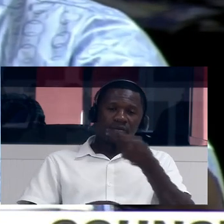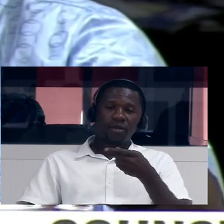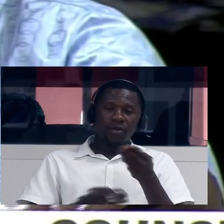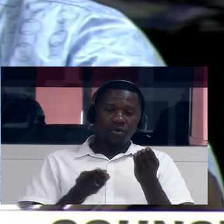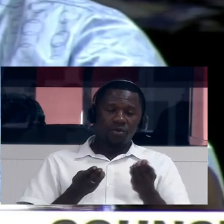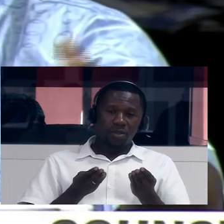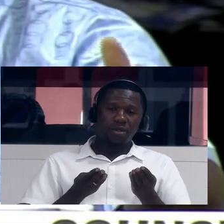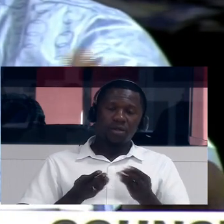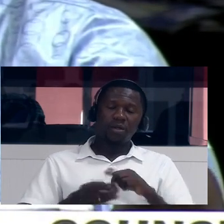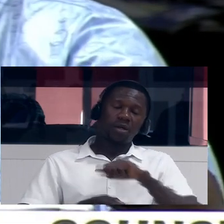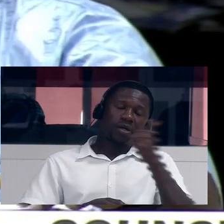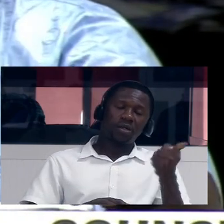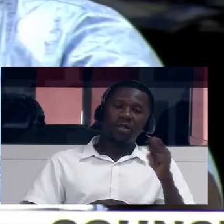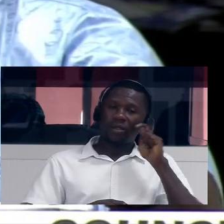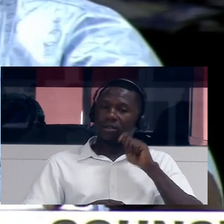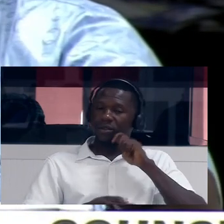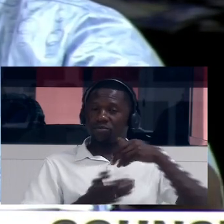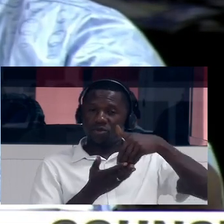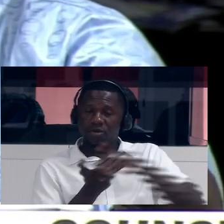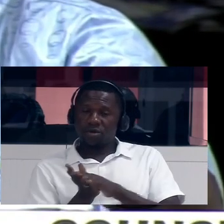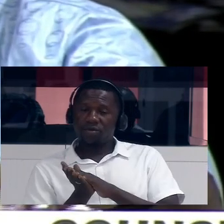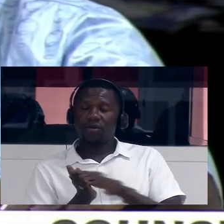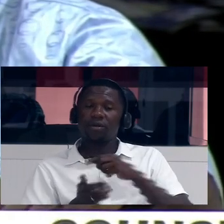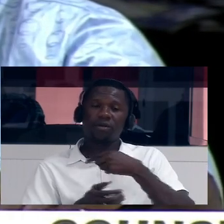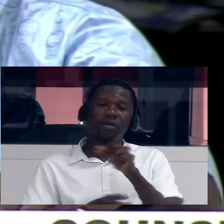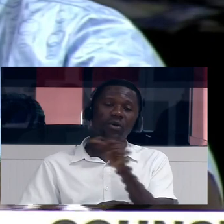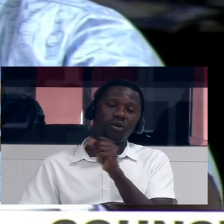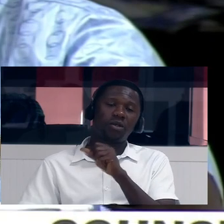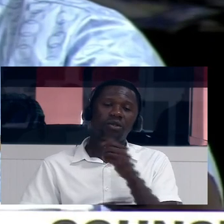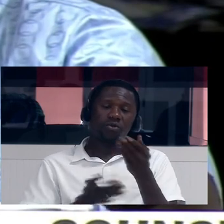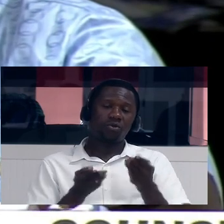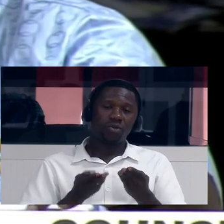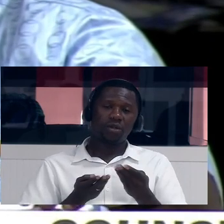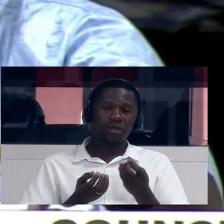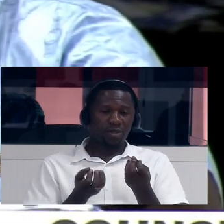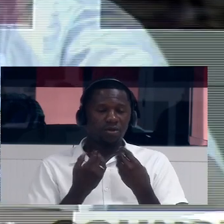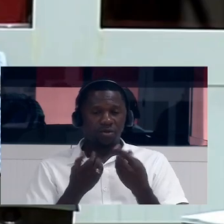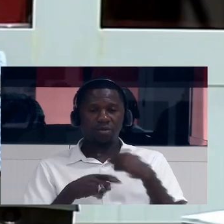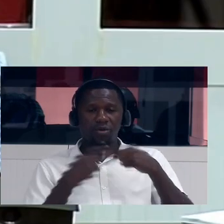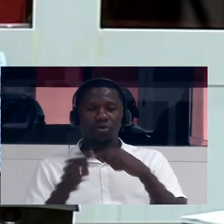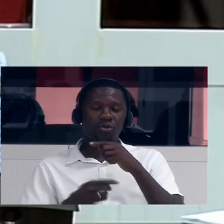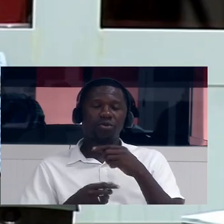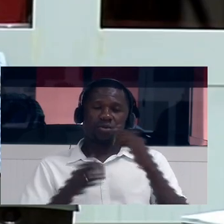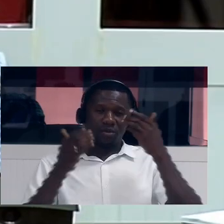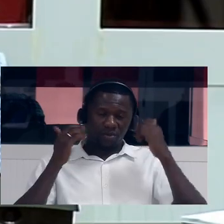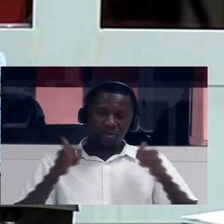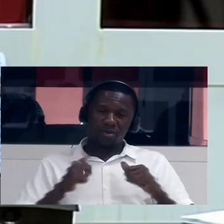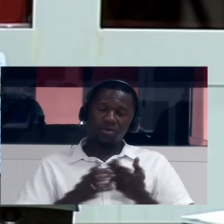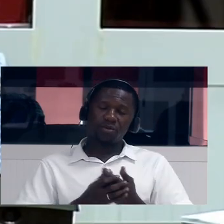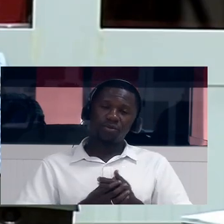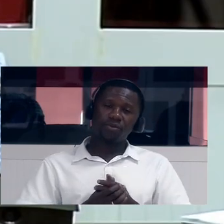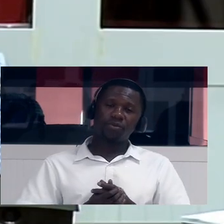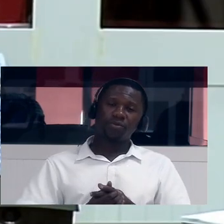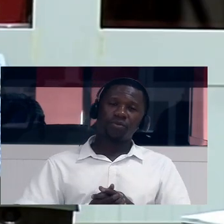student and the rape of another, alleged rape of another student. Tell us about those events. Yes, when I got